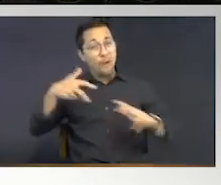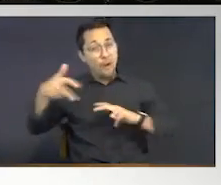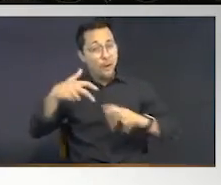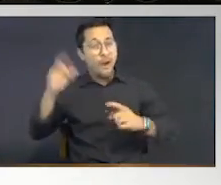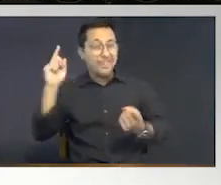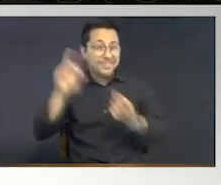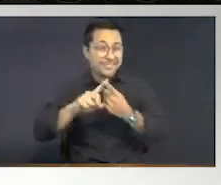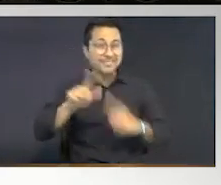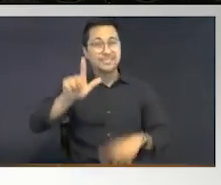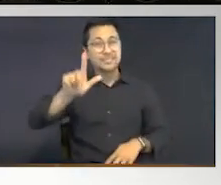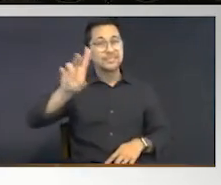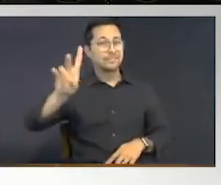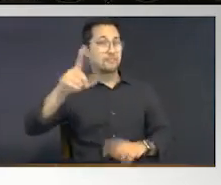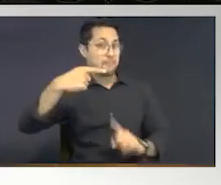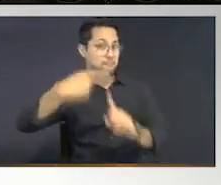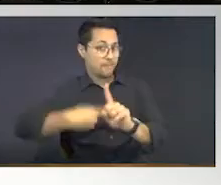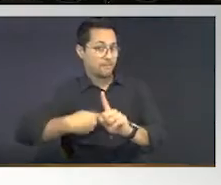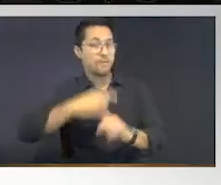months old.